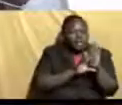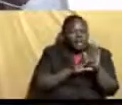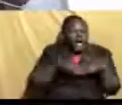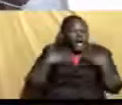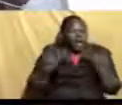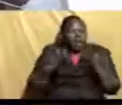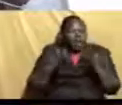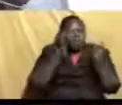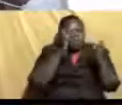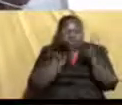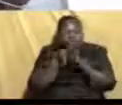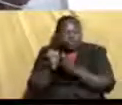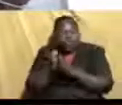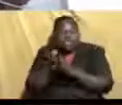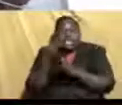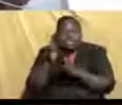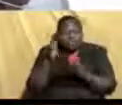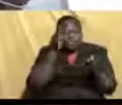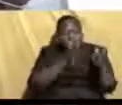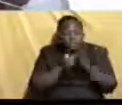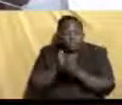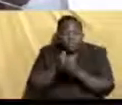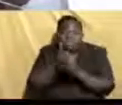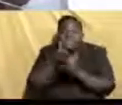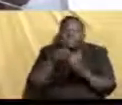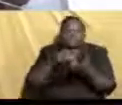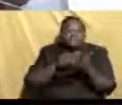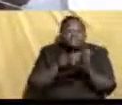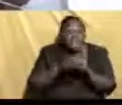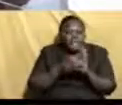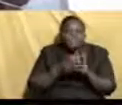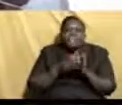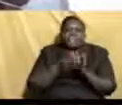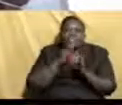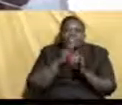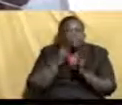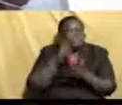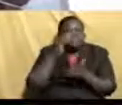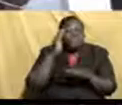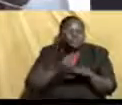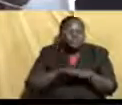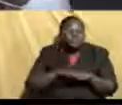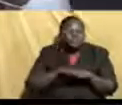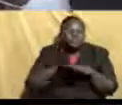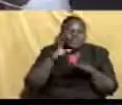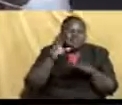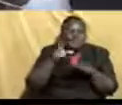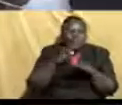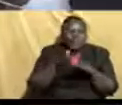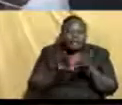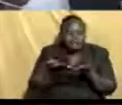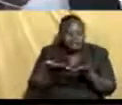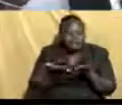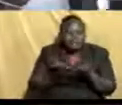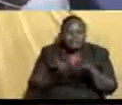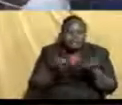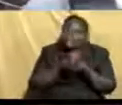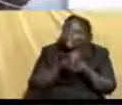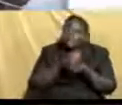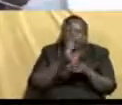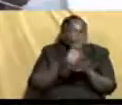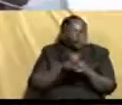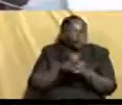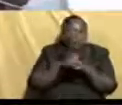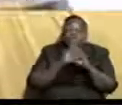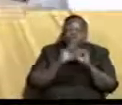it procedural? Because if it was procedural, that is, it was not validly enacted, then that law was not there right from the